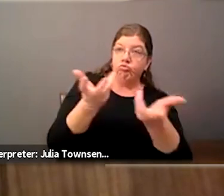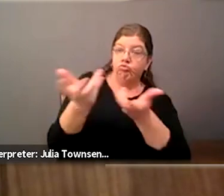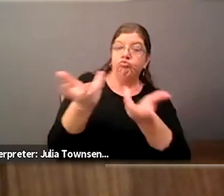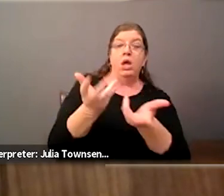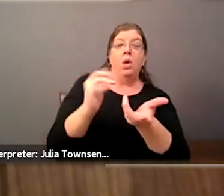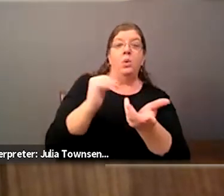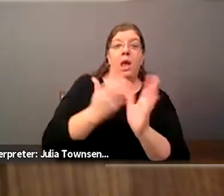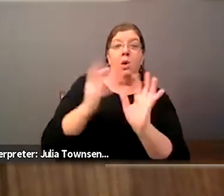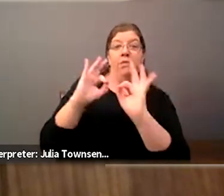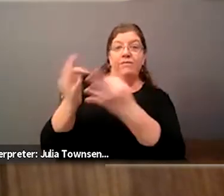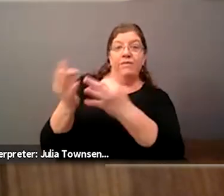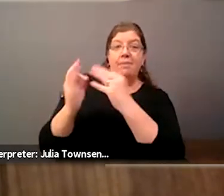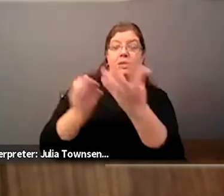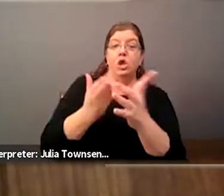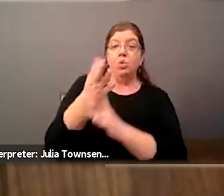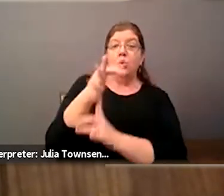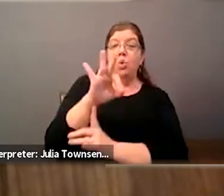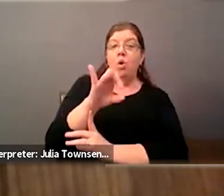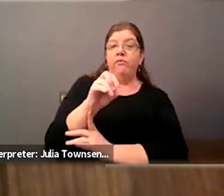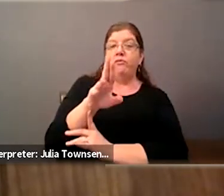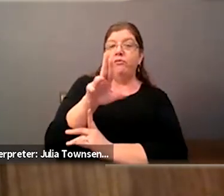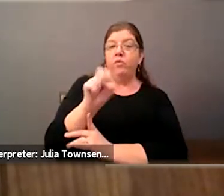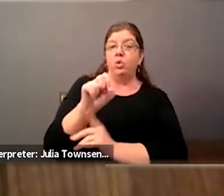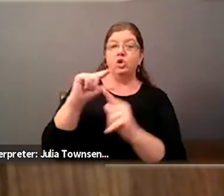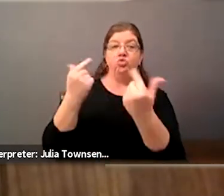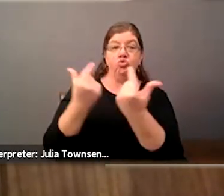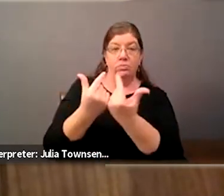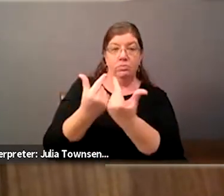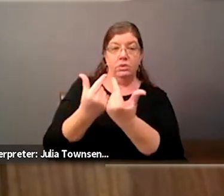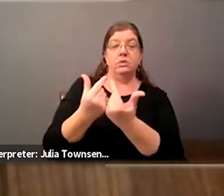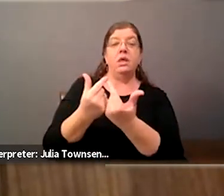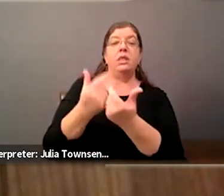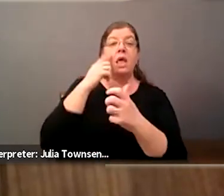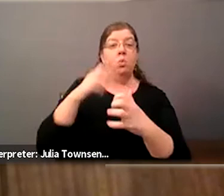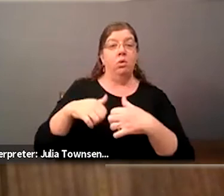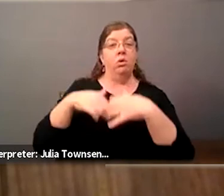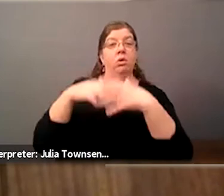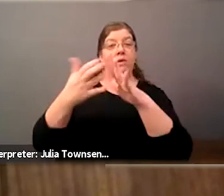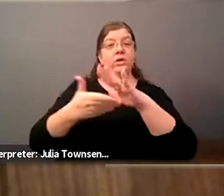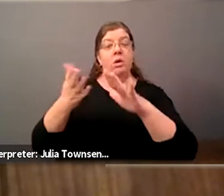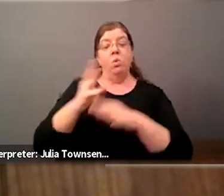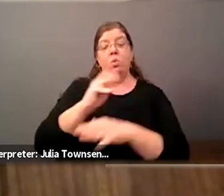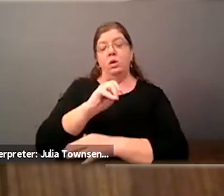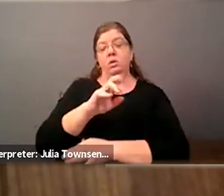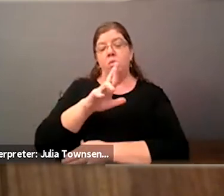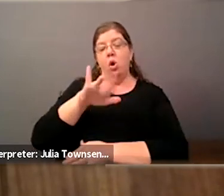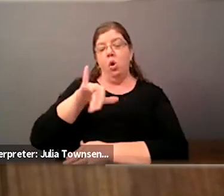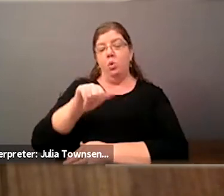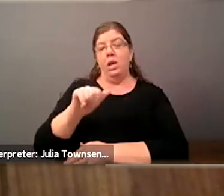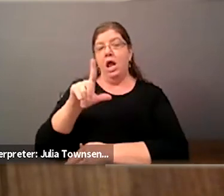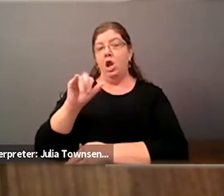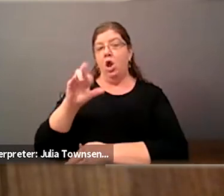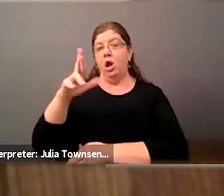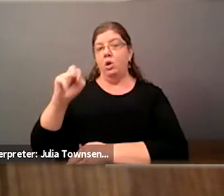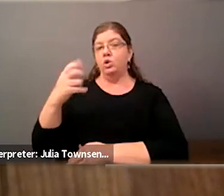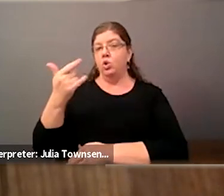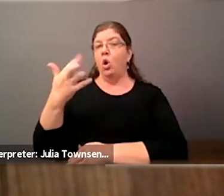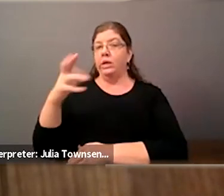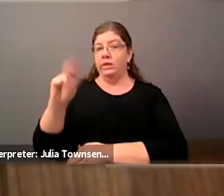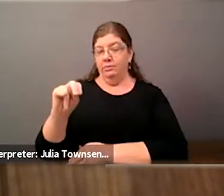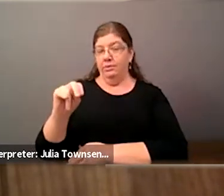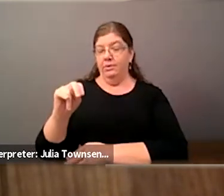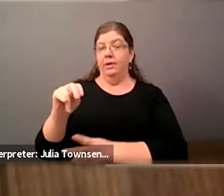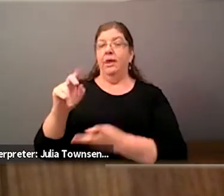with our families through focus groups uh that were coordinated and facilitated with maria larios horton through the csi process and the parent